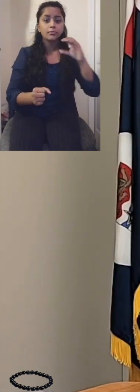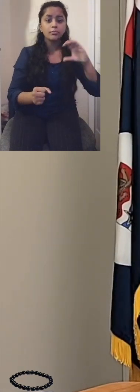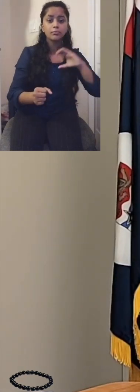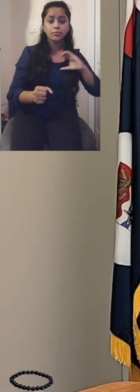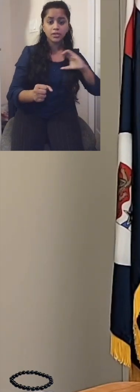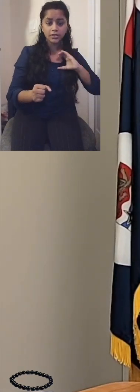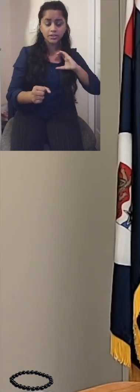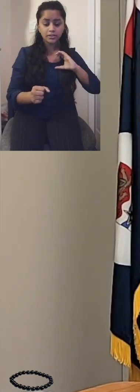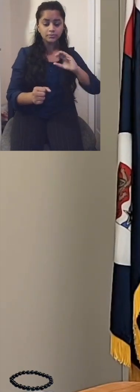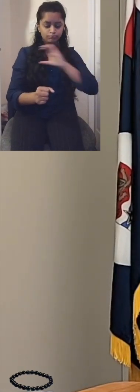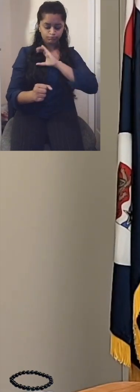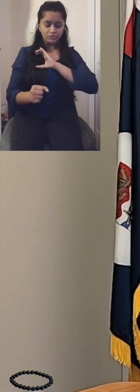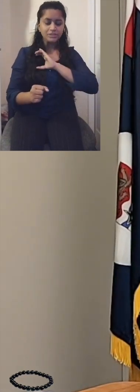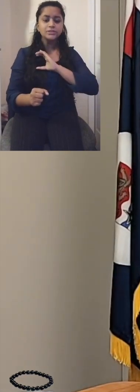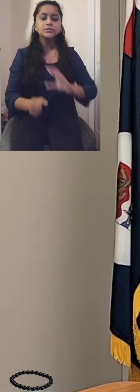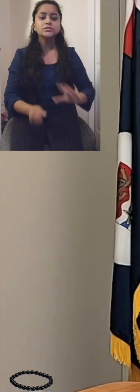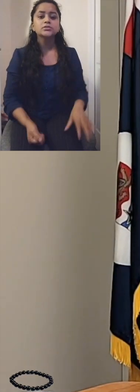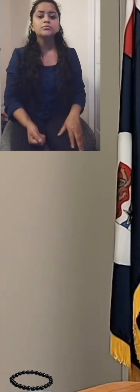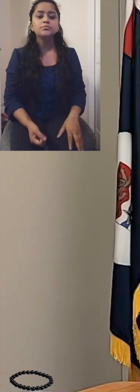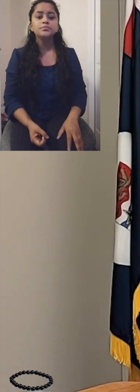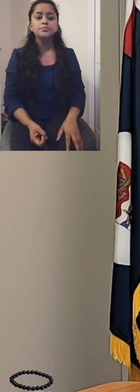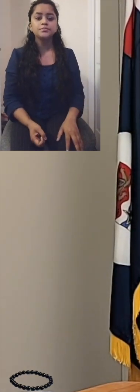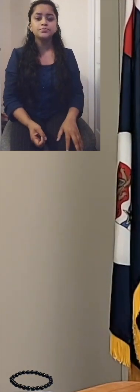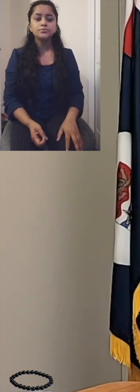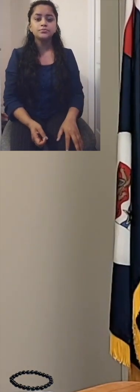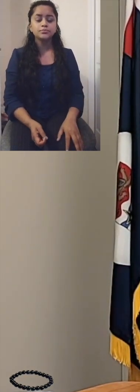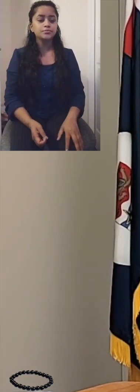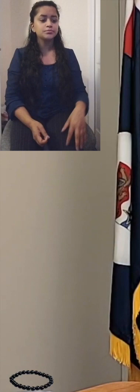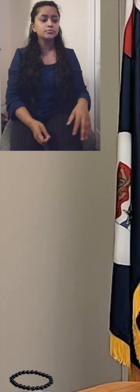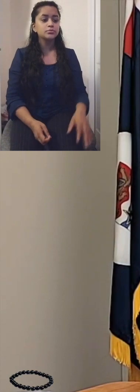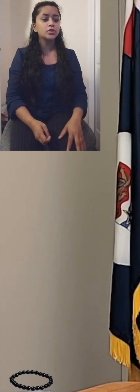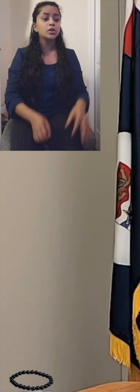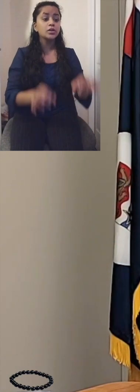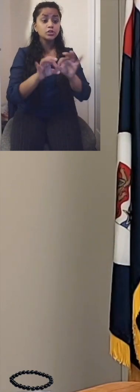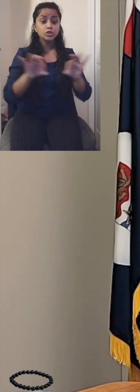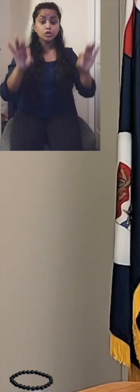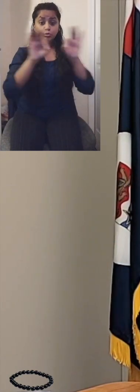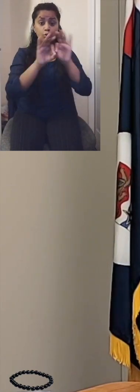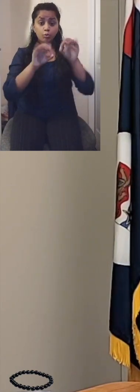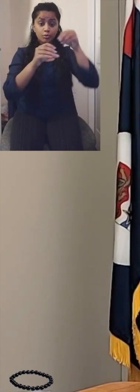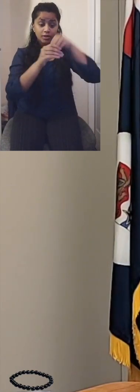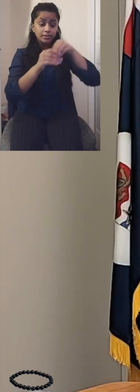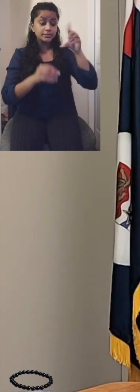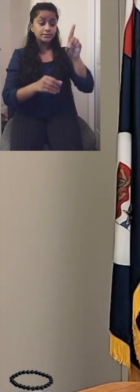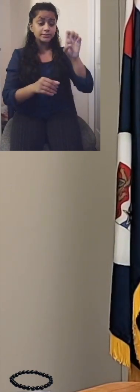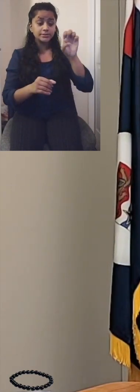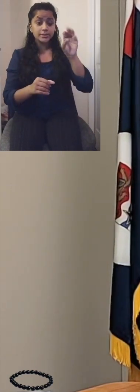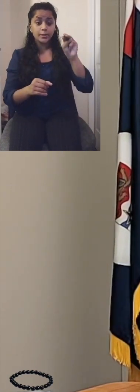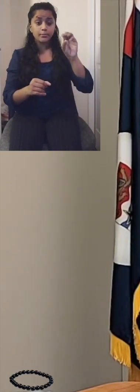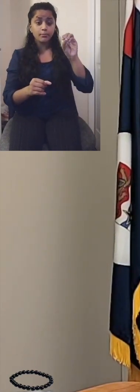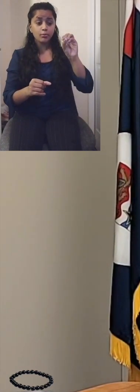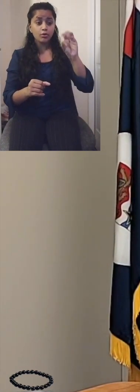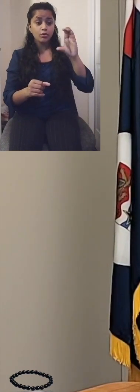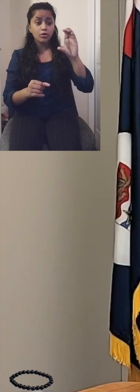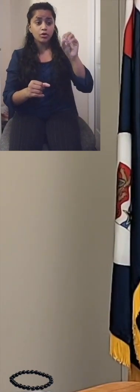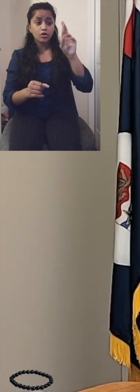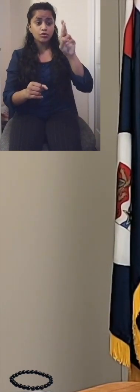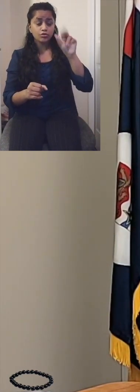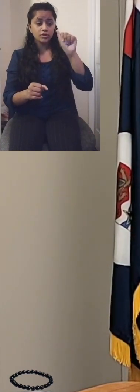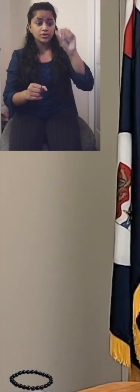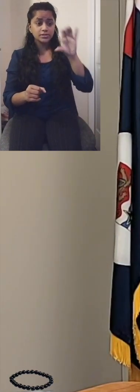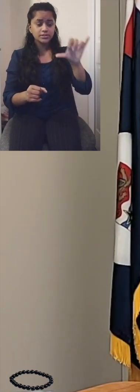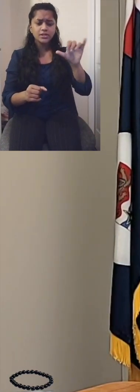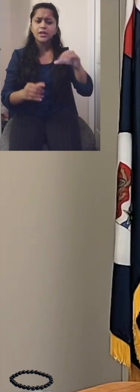listeners don't think about that much, but it's an incredibly important thing in a democracy to think about how are